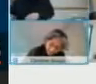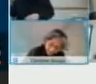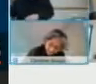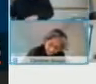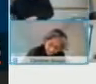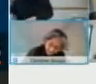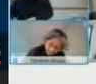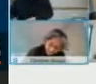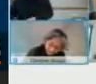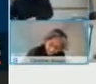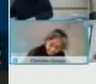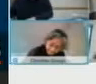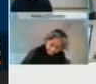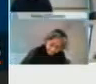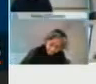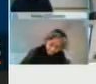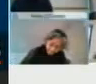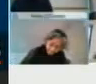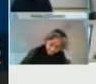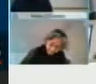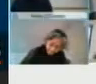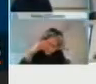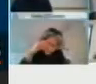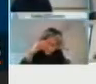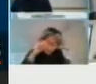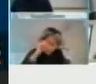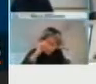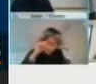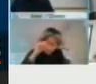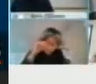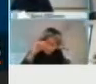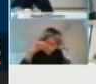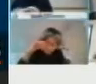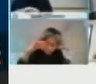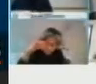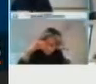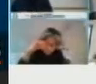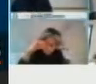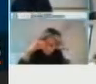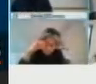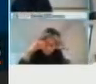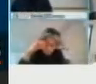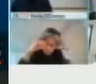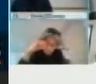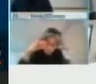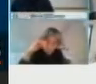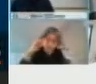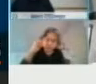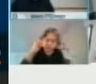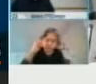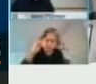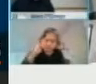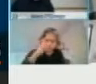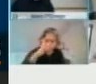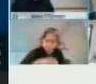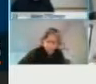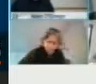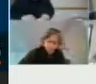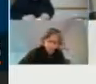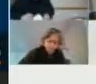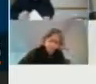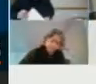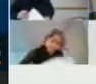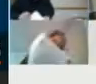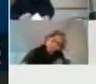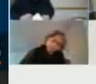ask a question, please? Relative to parking, Mr. Lind, did you say there's no parking on that side of Orleans Street?